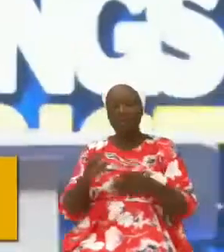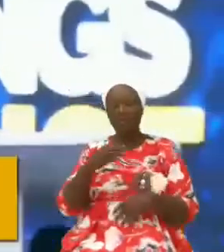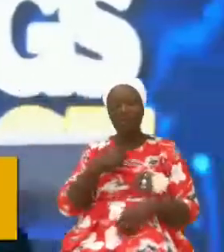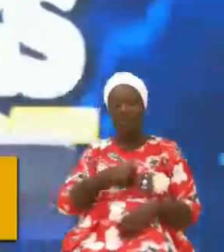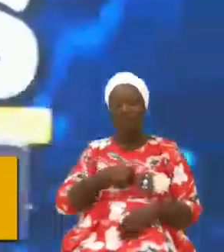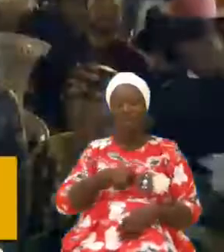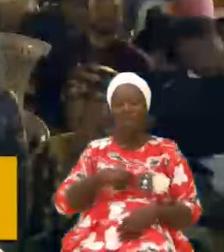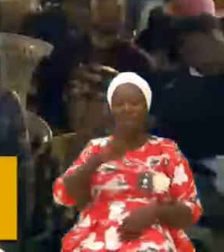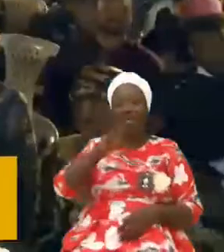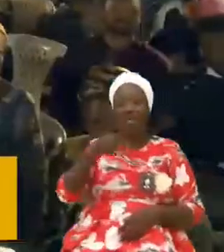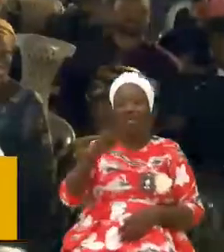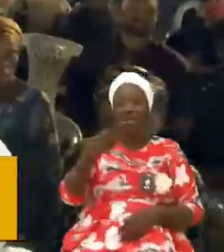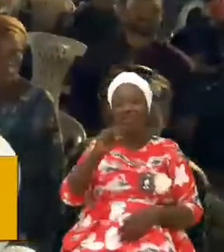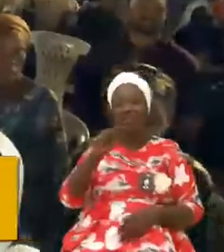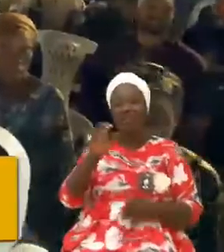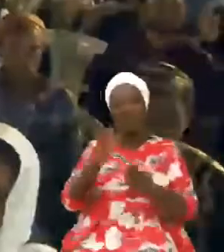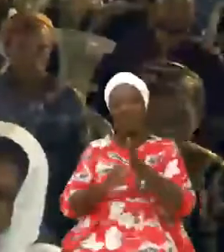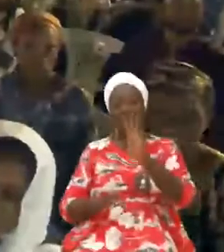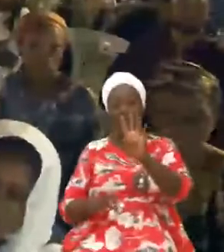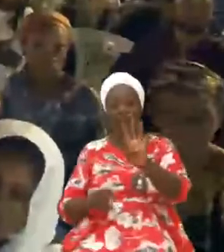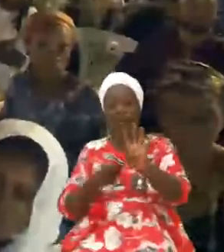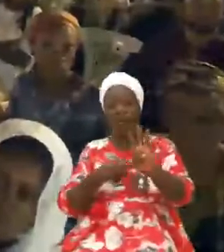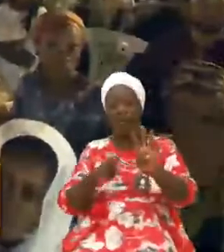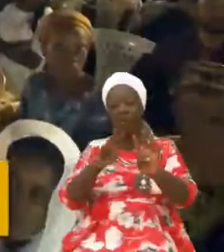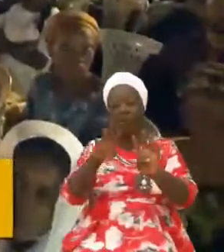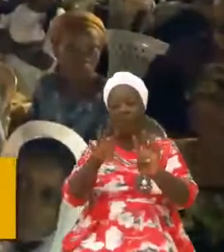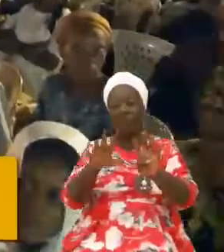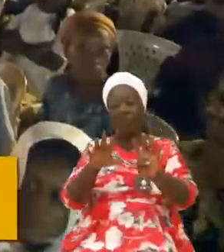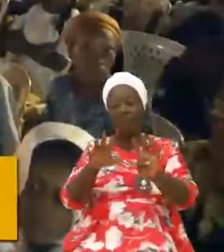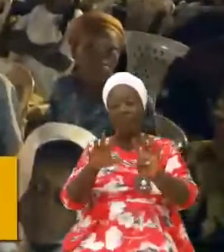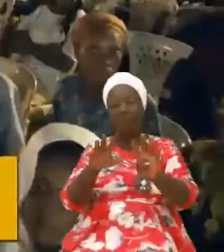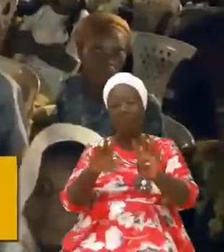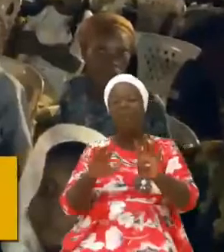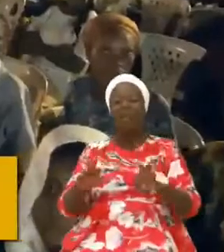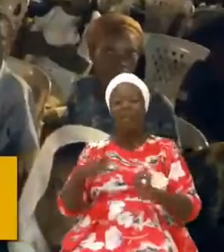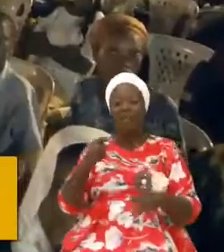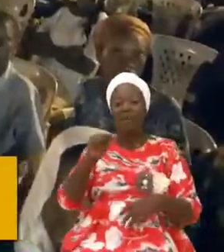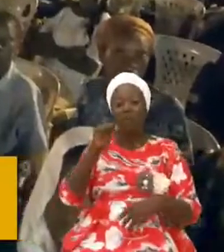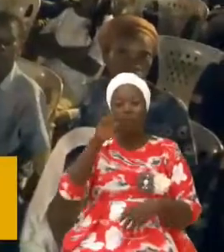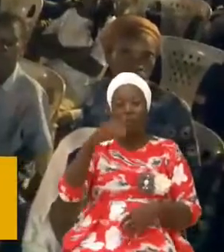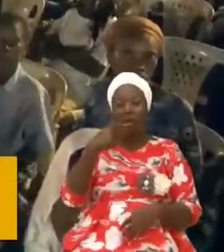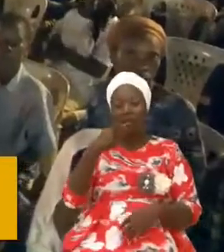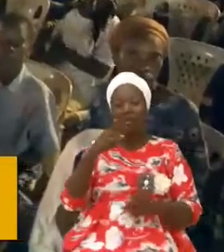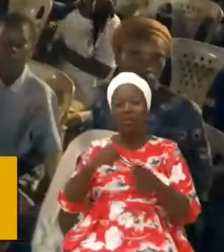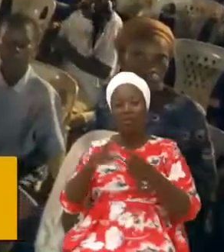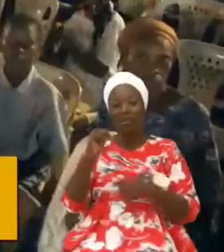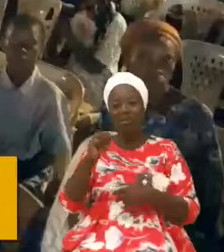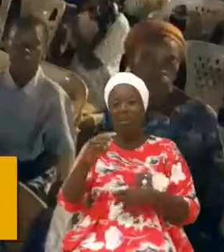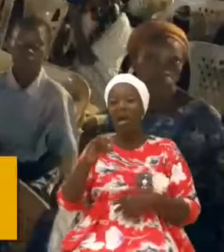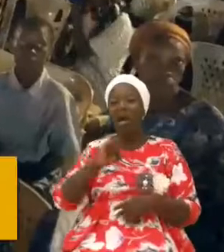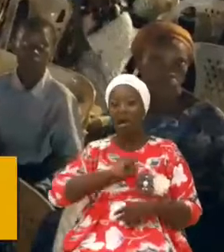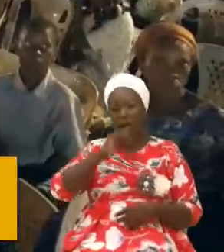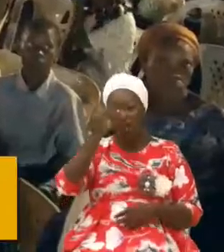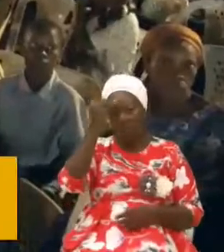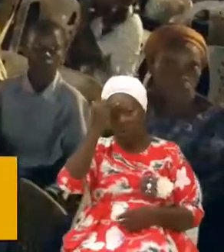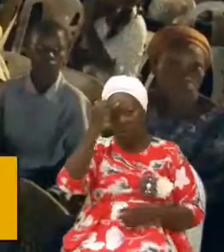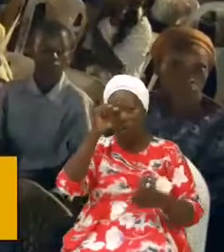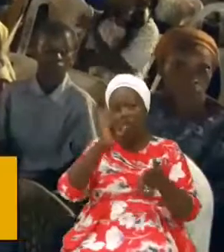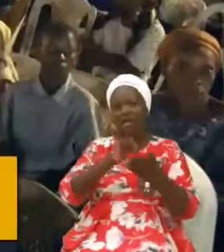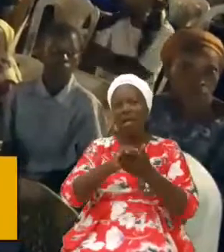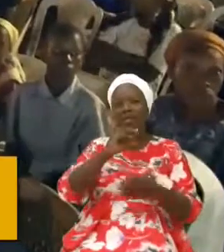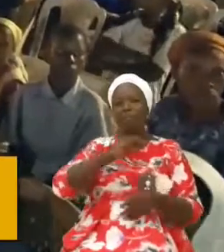chapter 4 verse 25. John chapter 4 verse 25. The woman saith